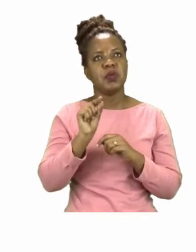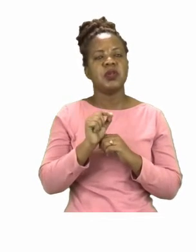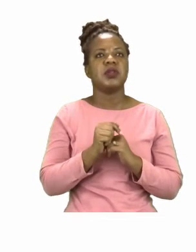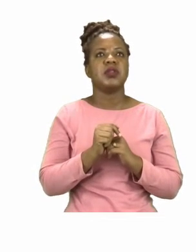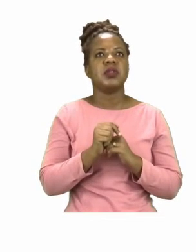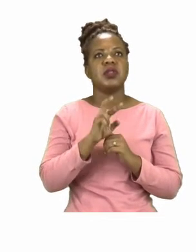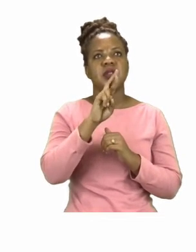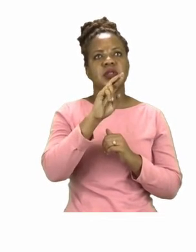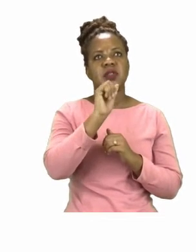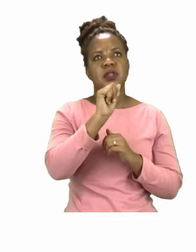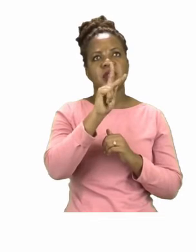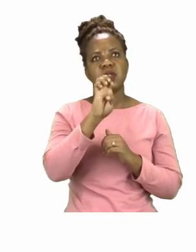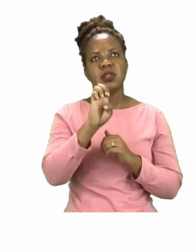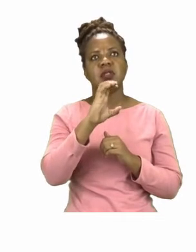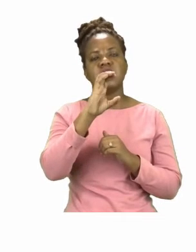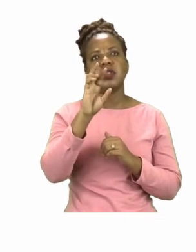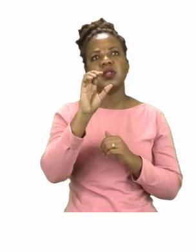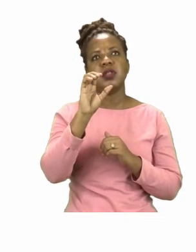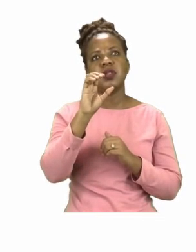bonfire, orange,